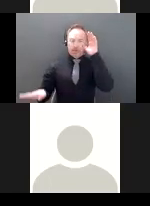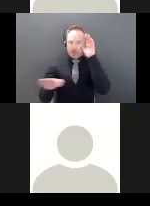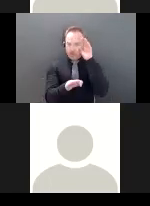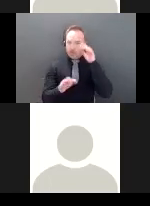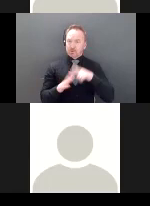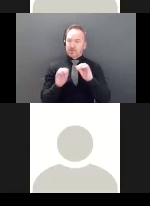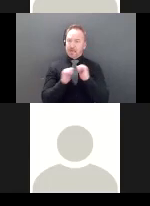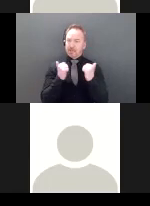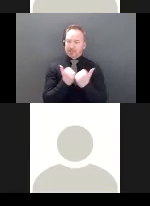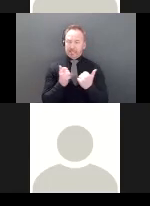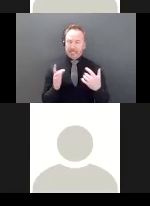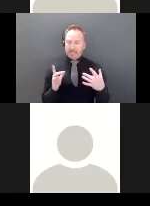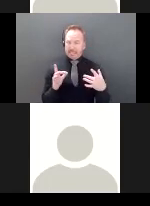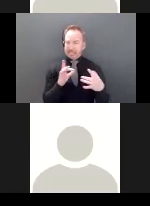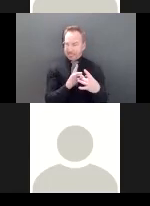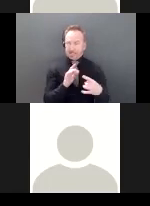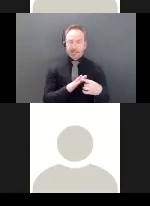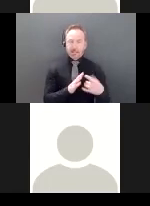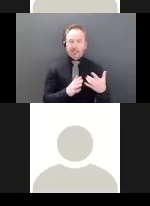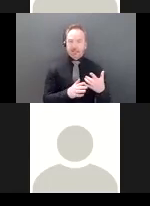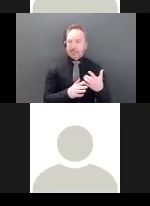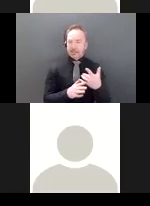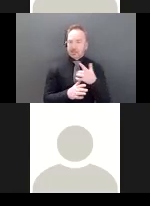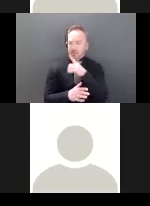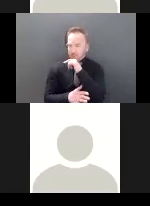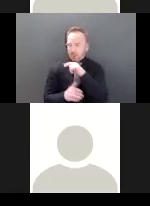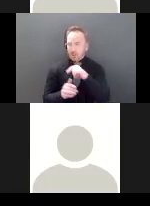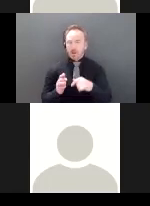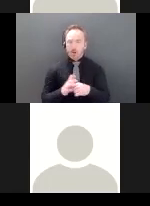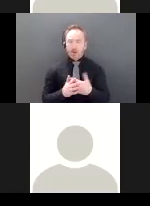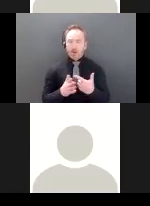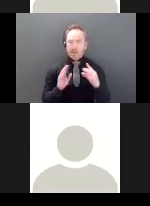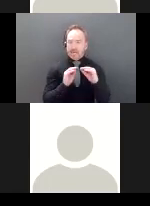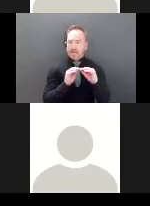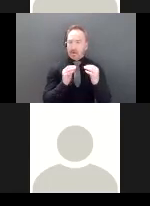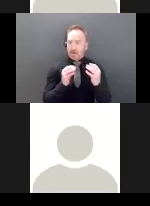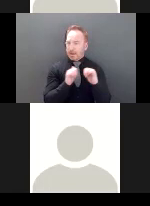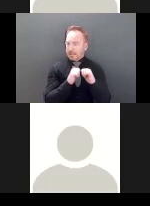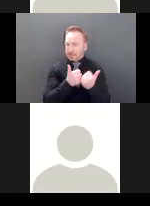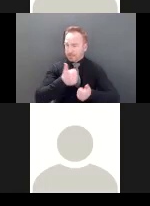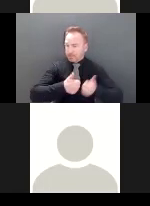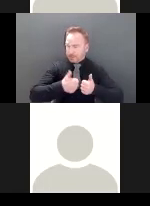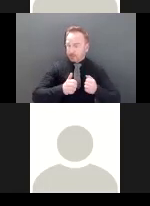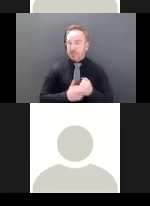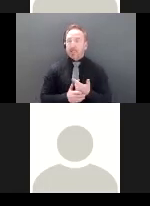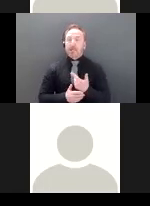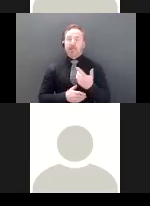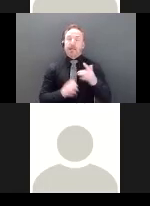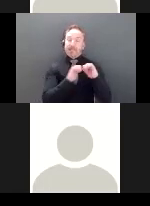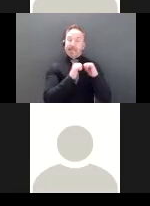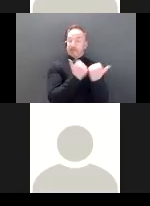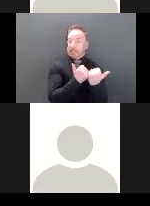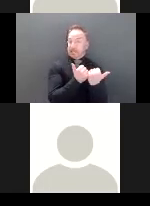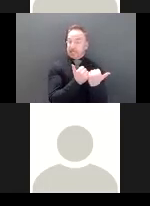some of your community members and joining us today in that role, but if you're joining from an agency, if you could let us know